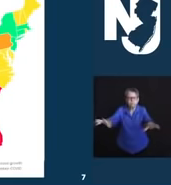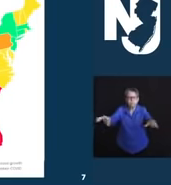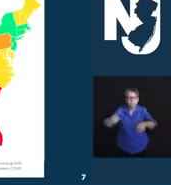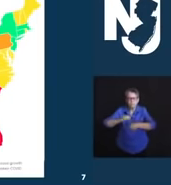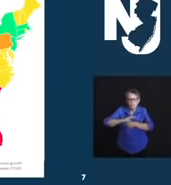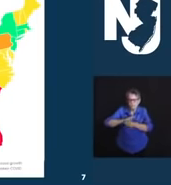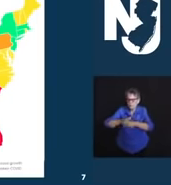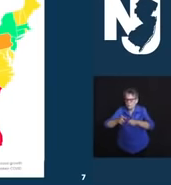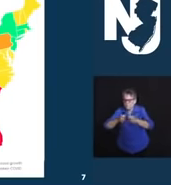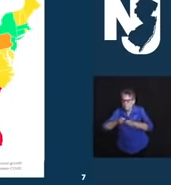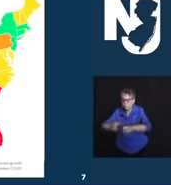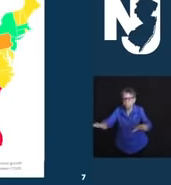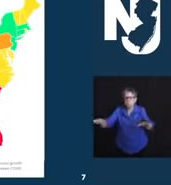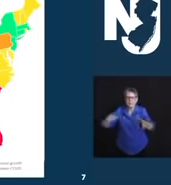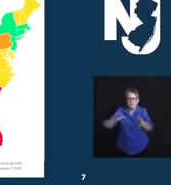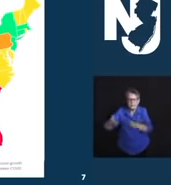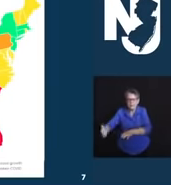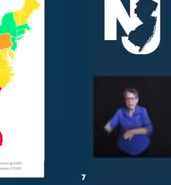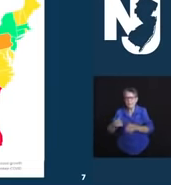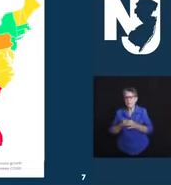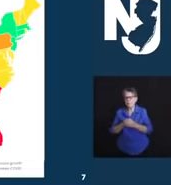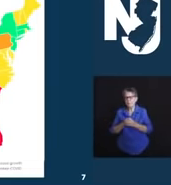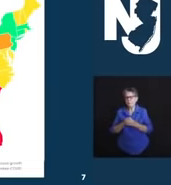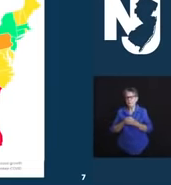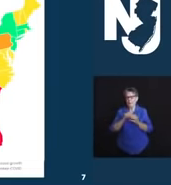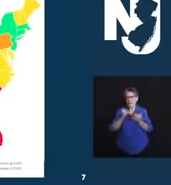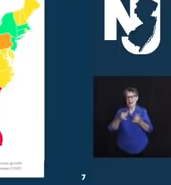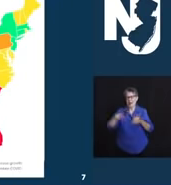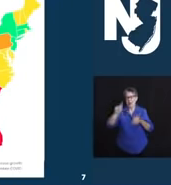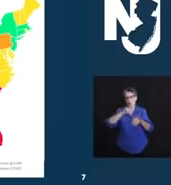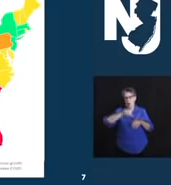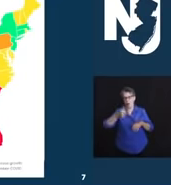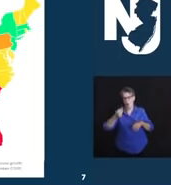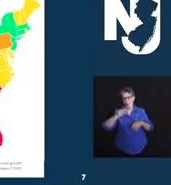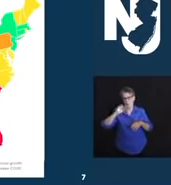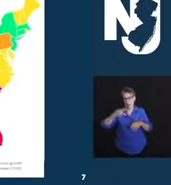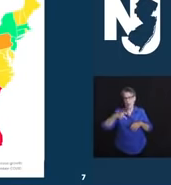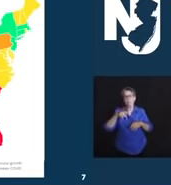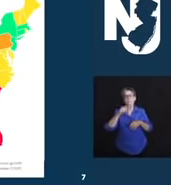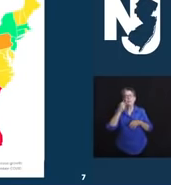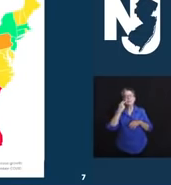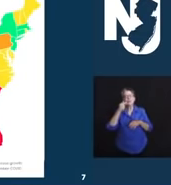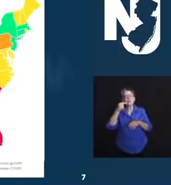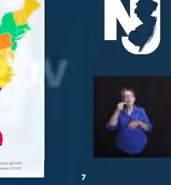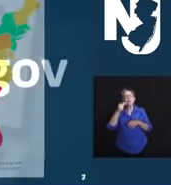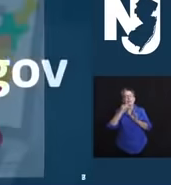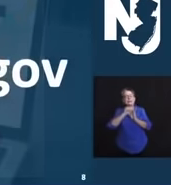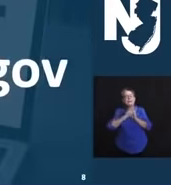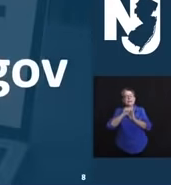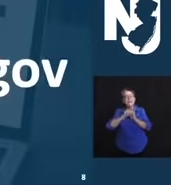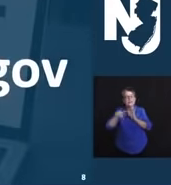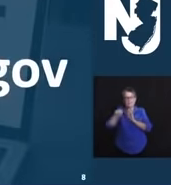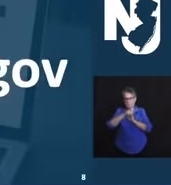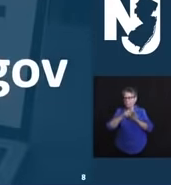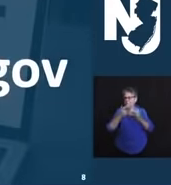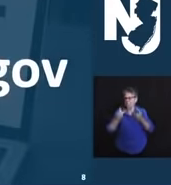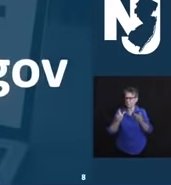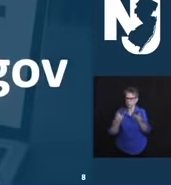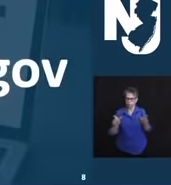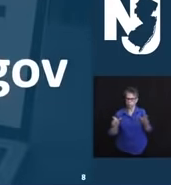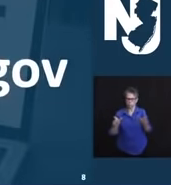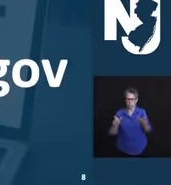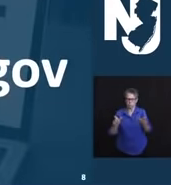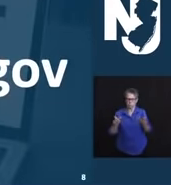us, along with New Jersey, along with New York, Connecticut, and Massachusetts. We want to stay in the green. We